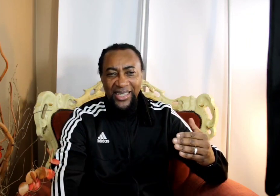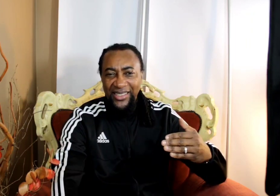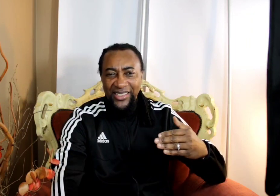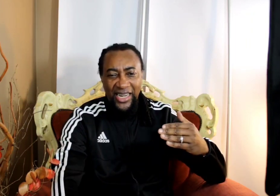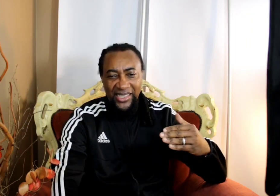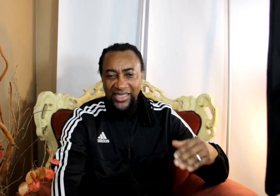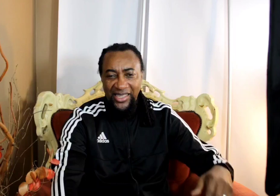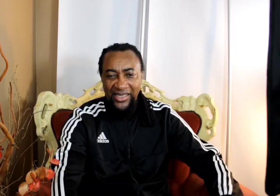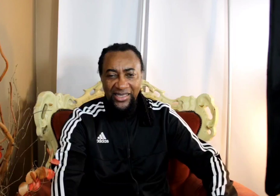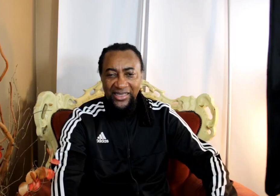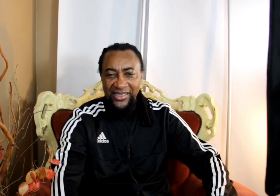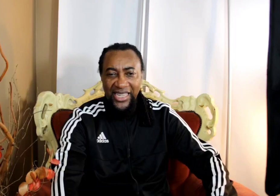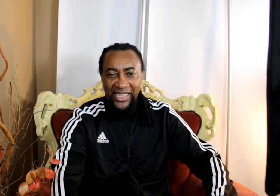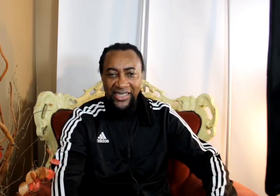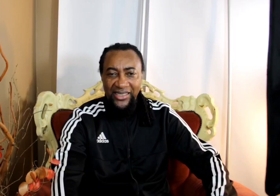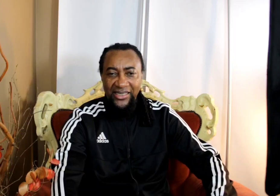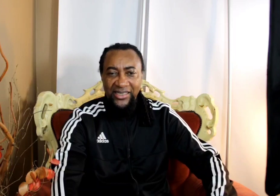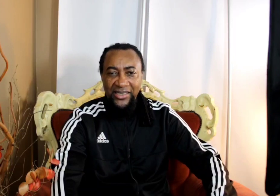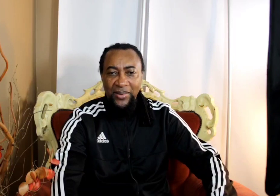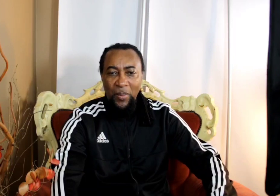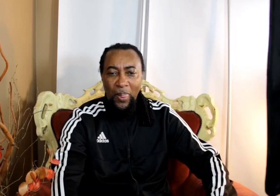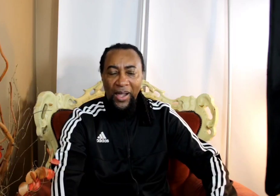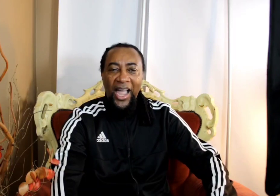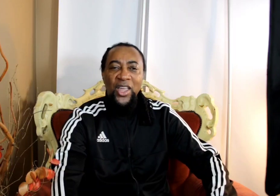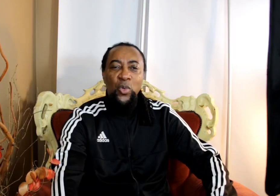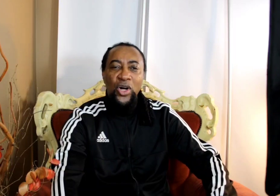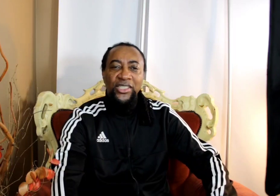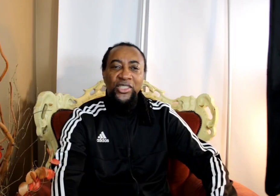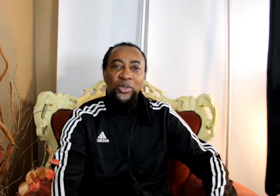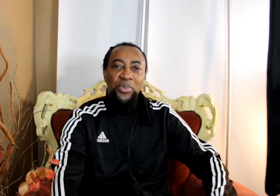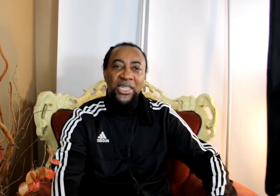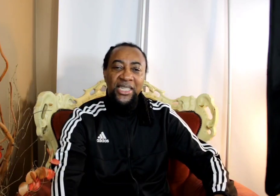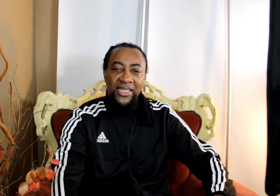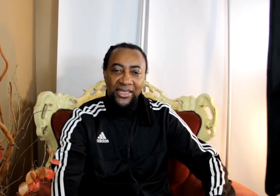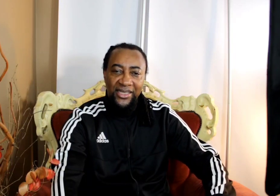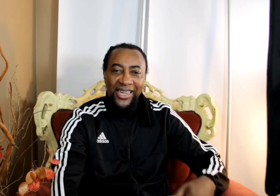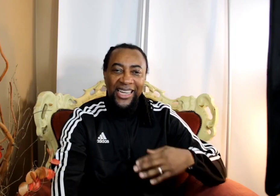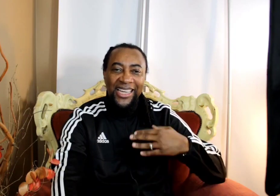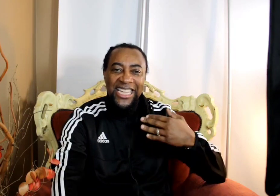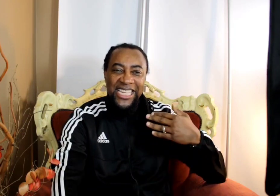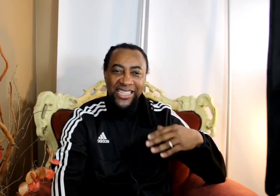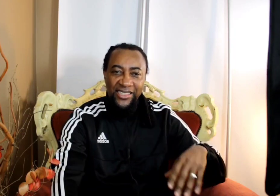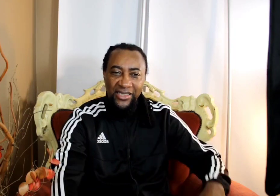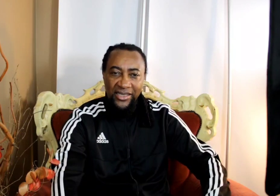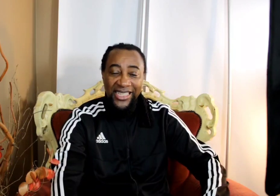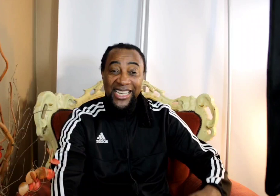something that's chaka-chaka and jagged. I want it to be